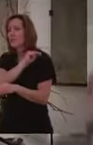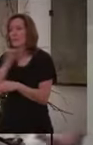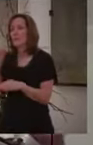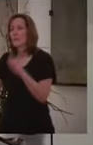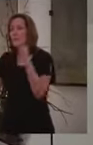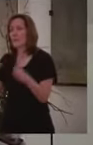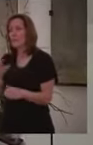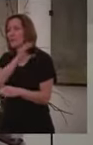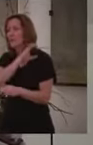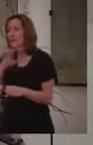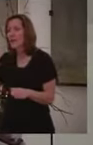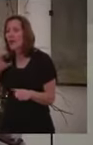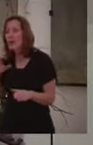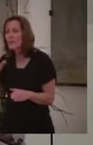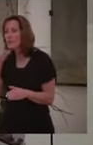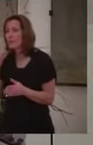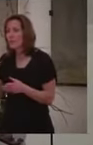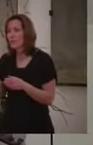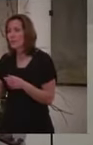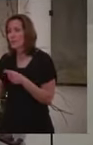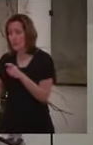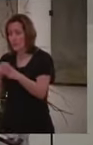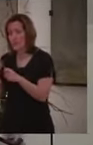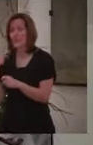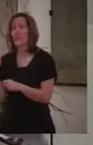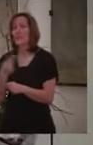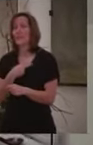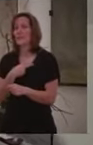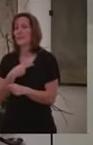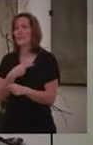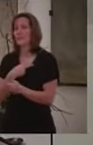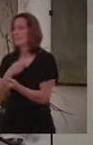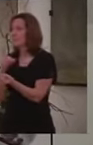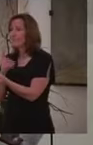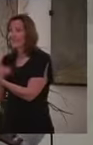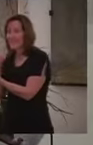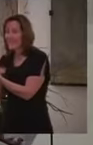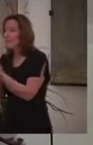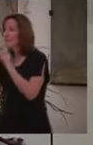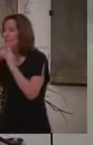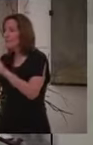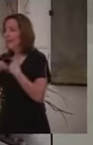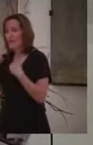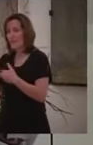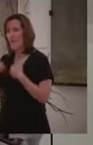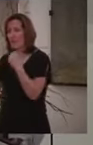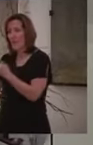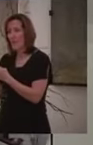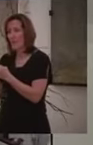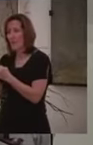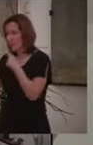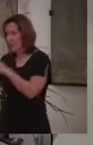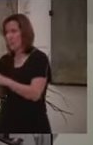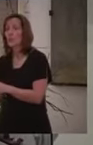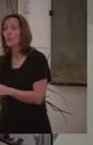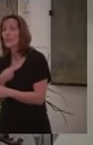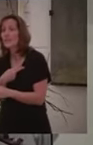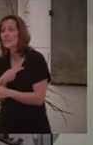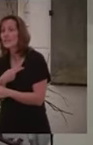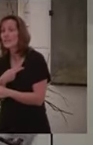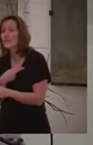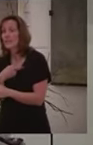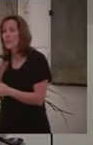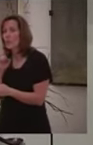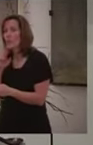set our stage? Does a medical report have the power to undo us? Can